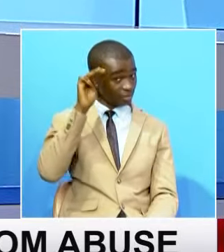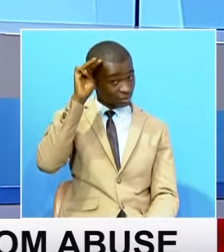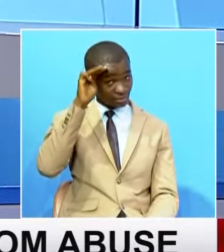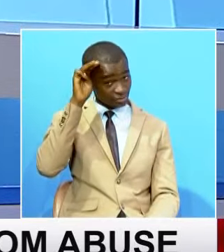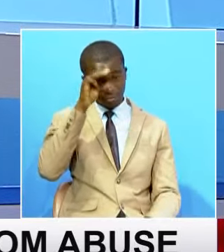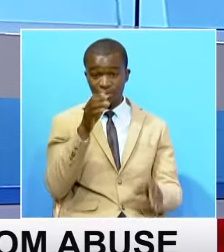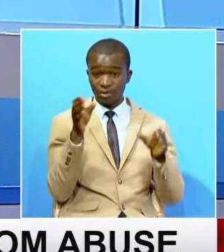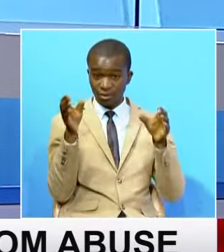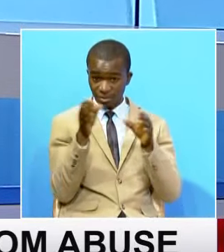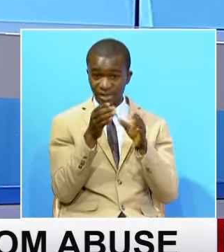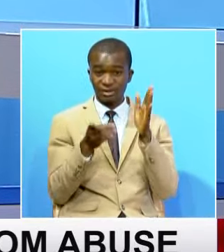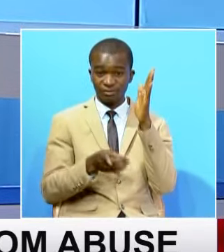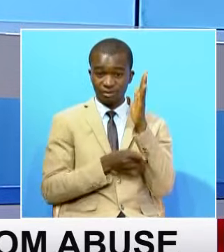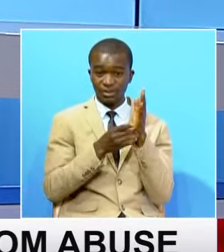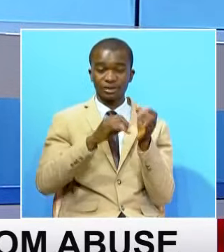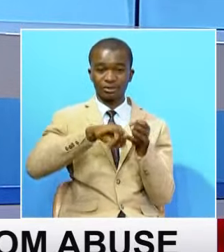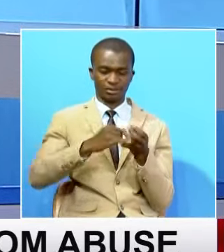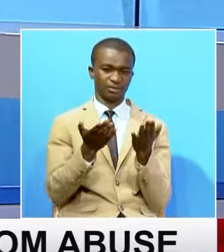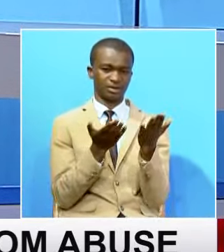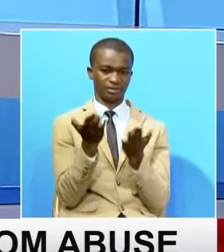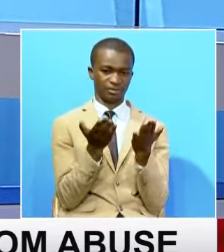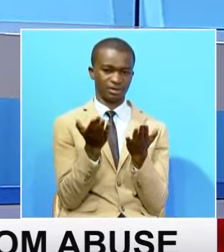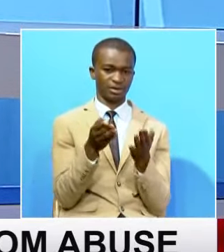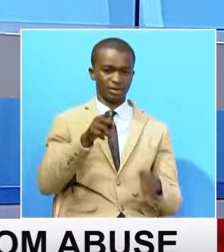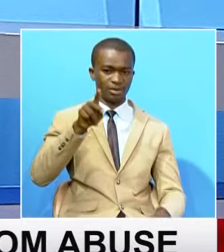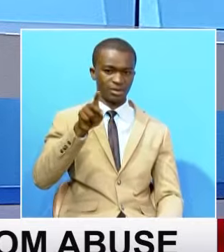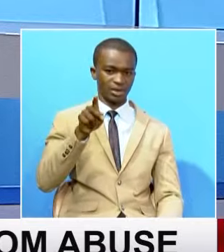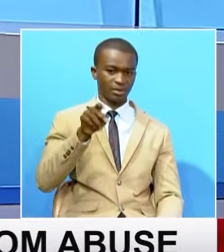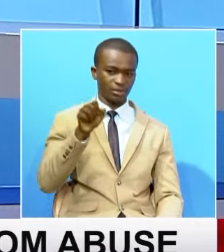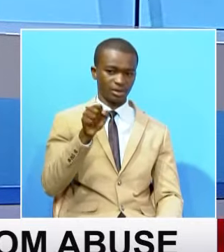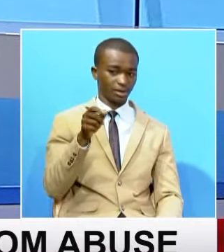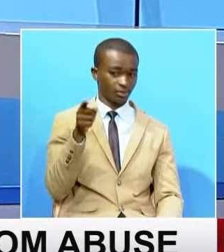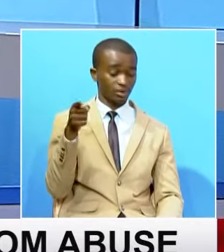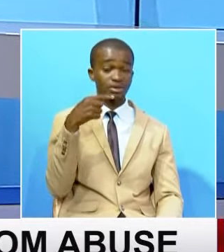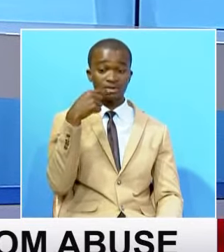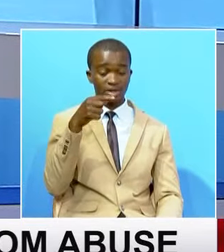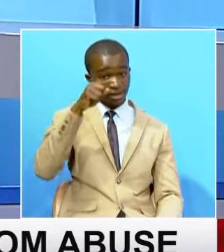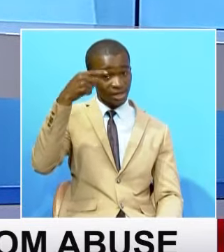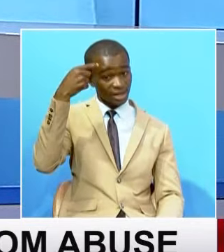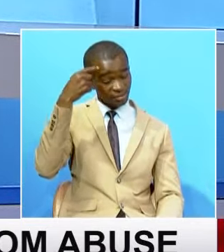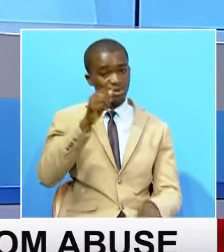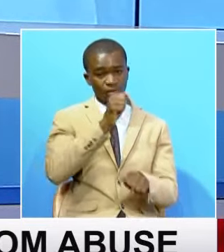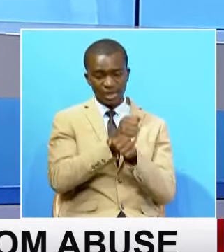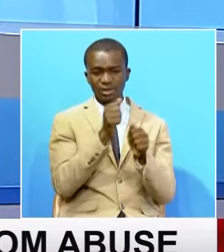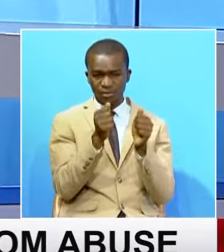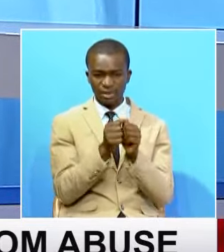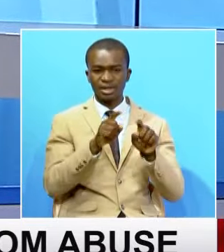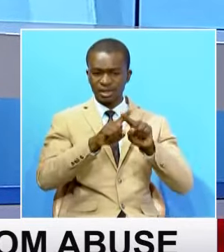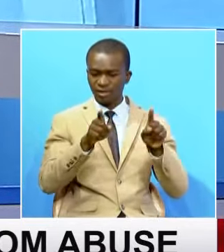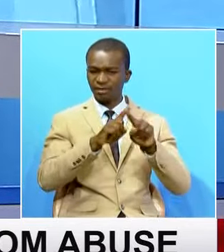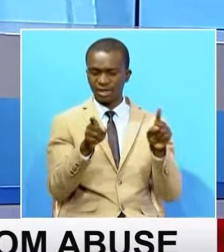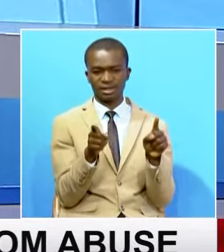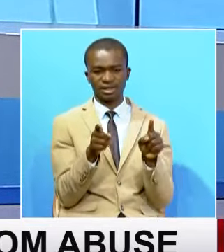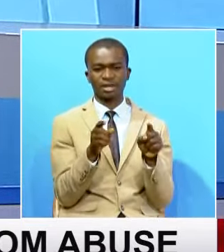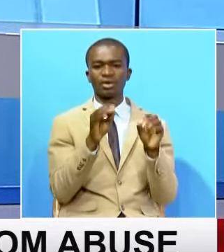Secretary Angela Kawandami says the government has been working with supporting partners such as Mothers Beyond Borders in enhancing